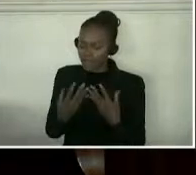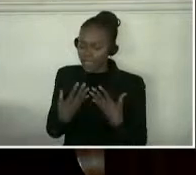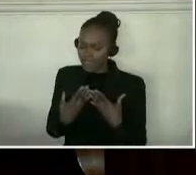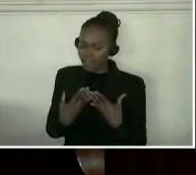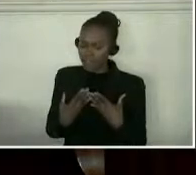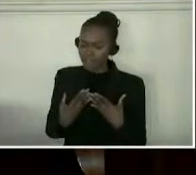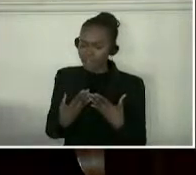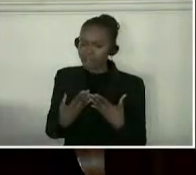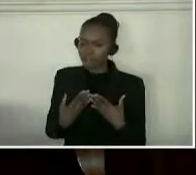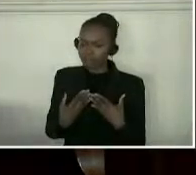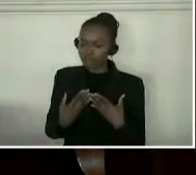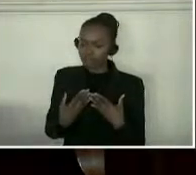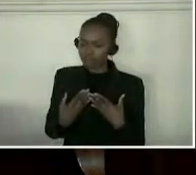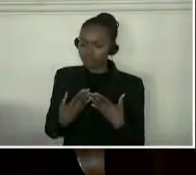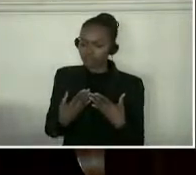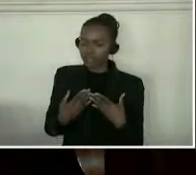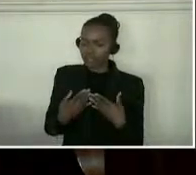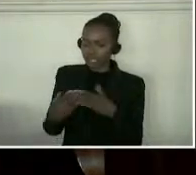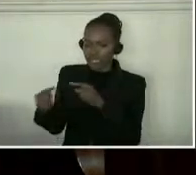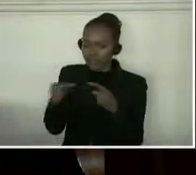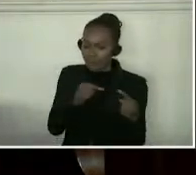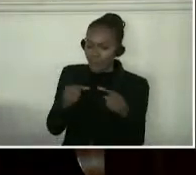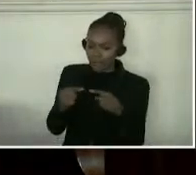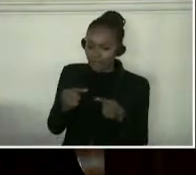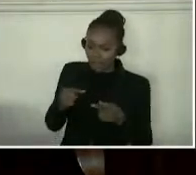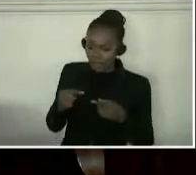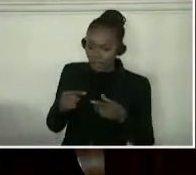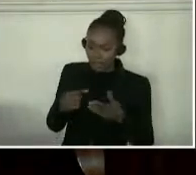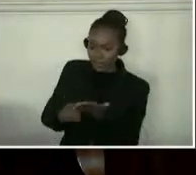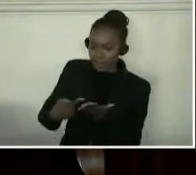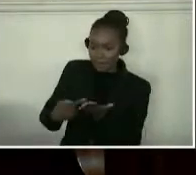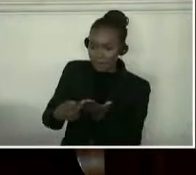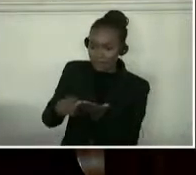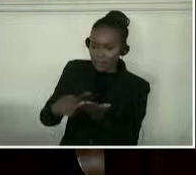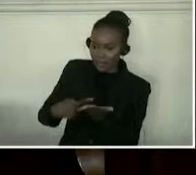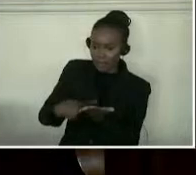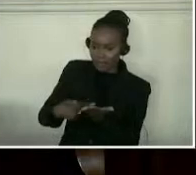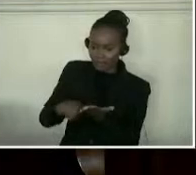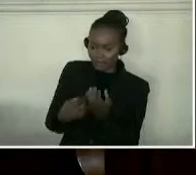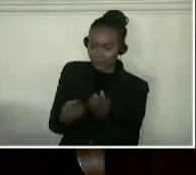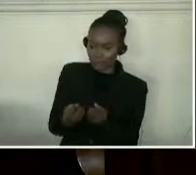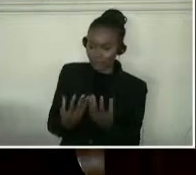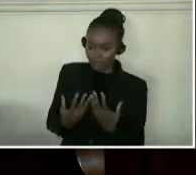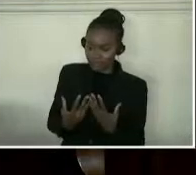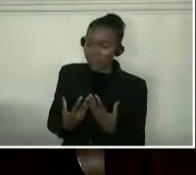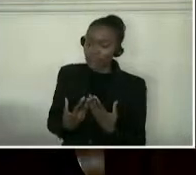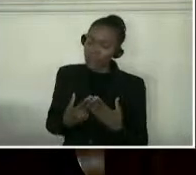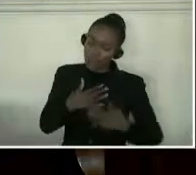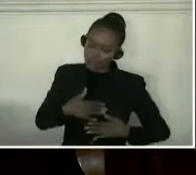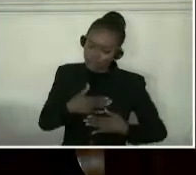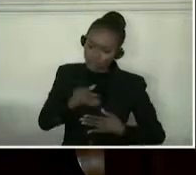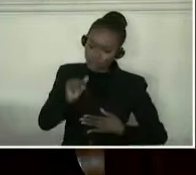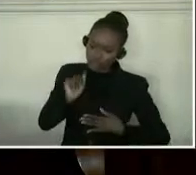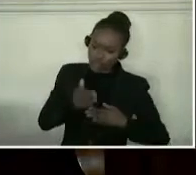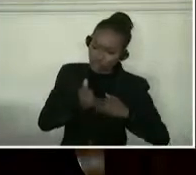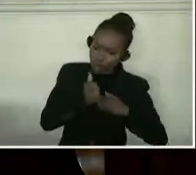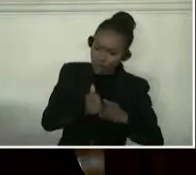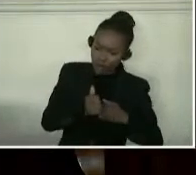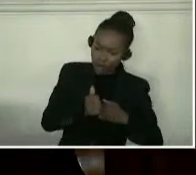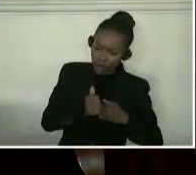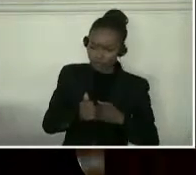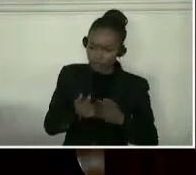we are meeting with them we really appreciate your guidance your leadership is it's